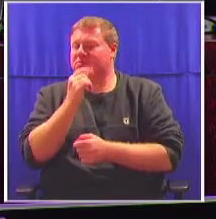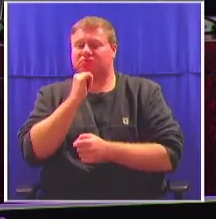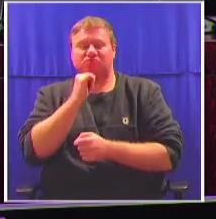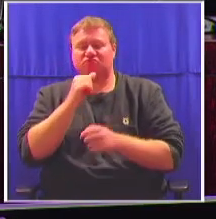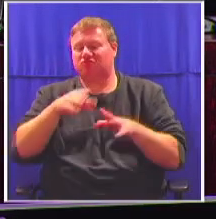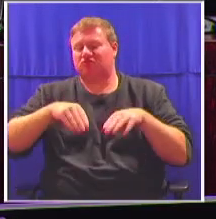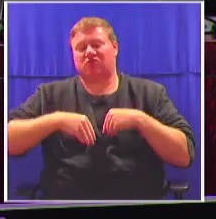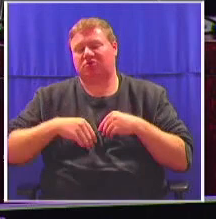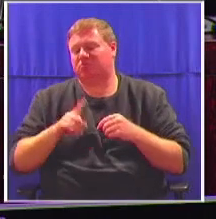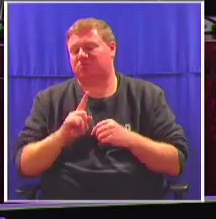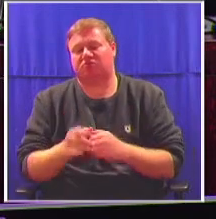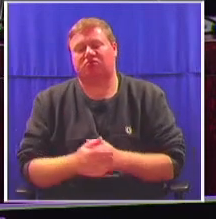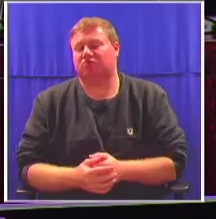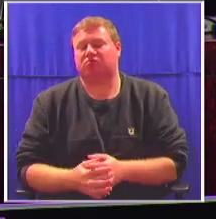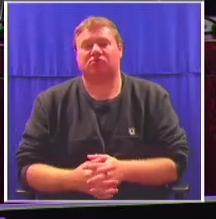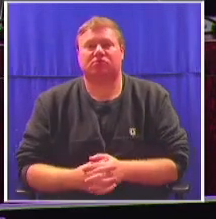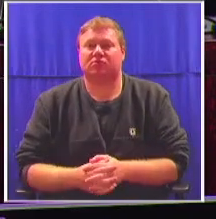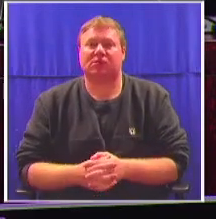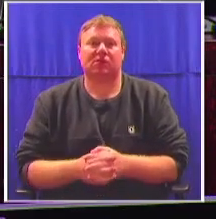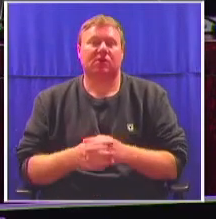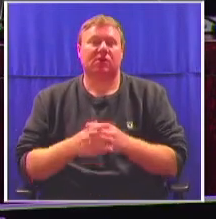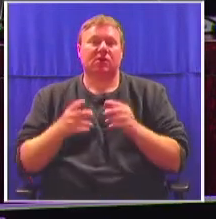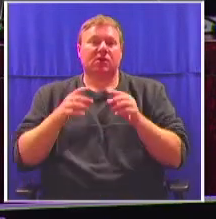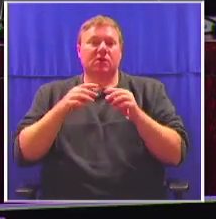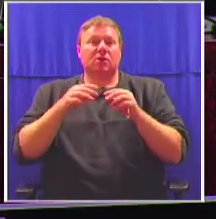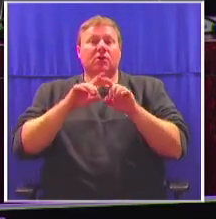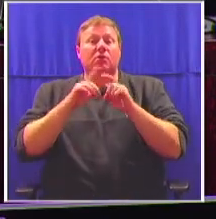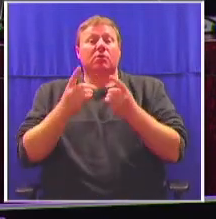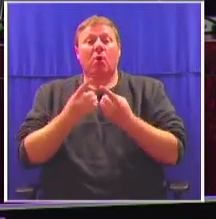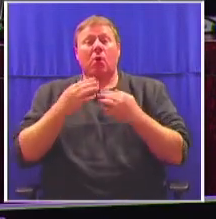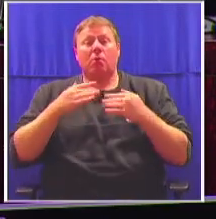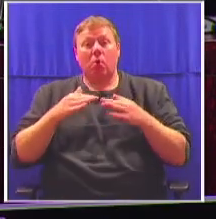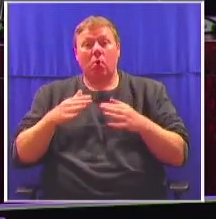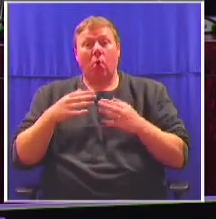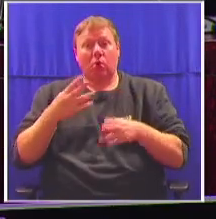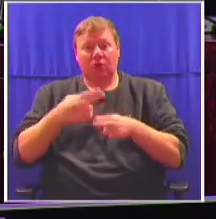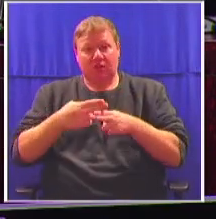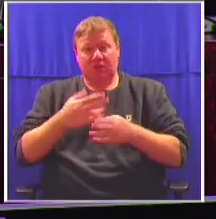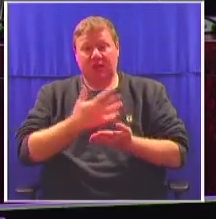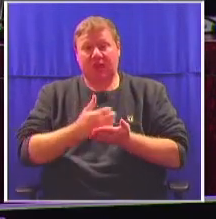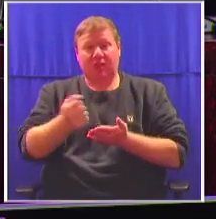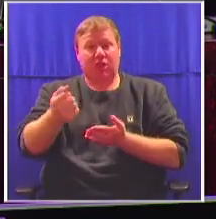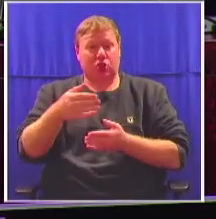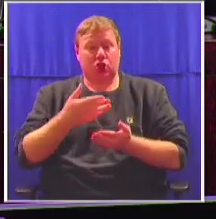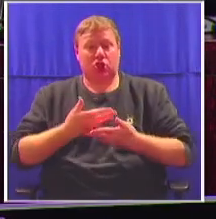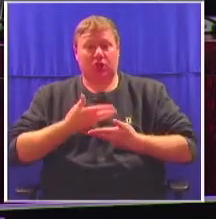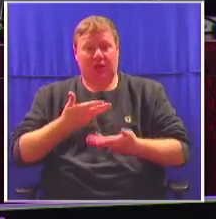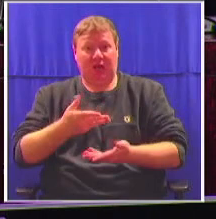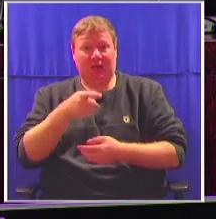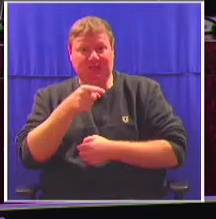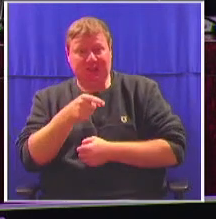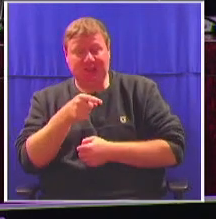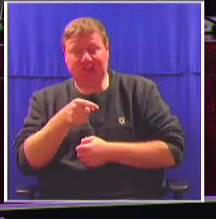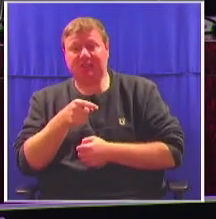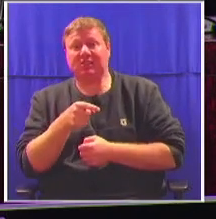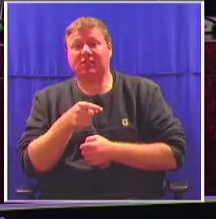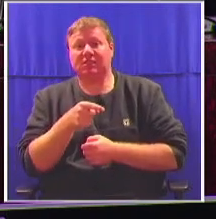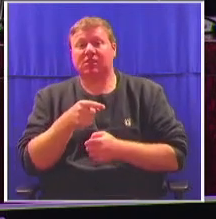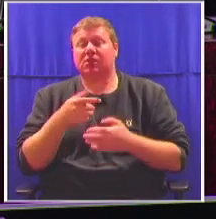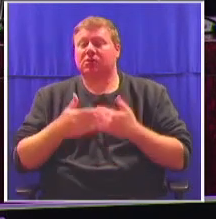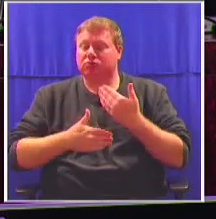unacceptable. The Department of Water and Sanitation will continue its ongoing engagements